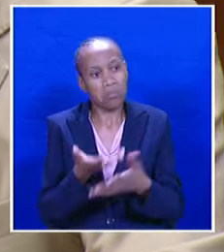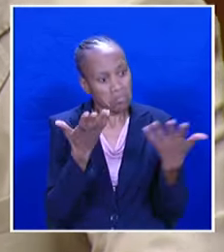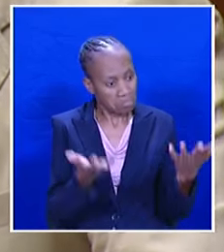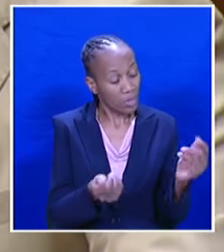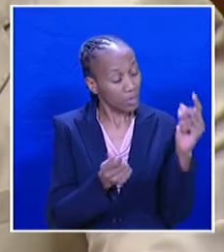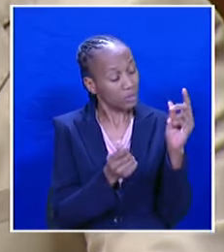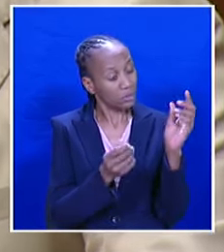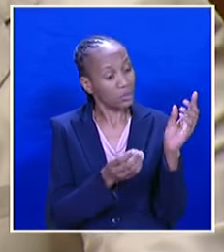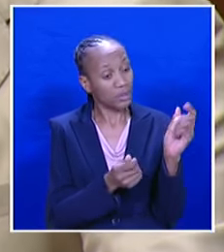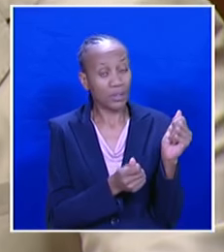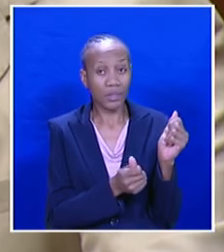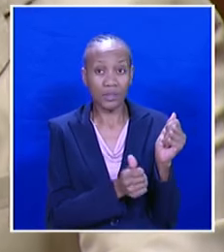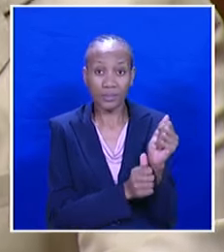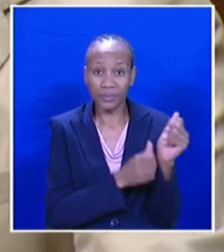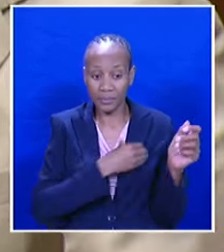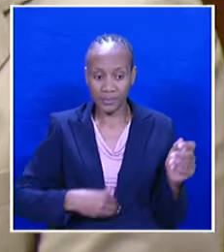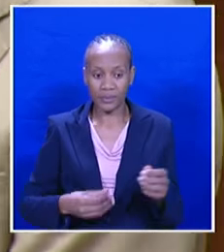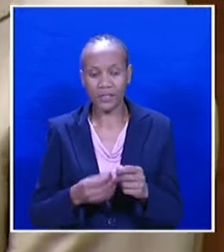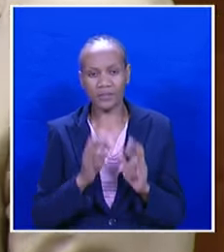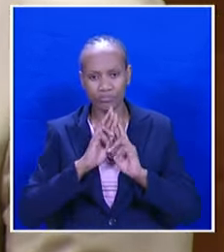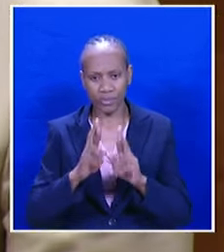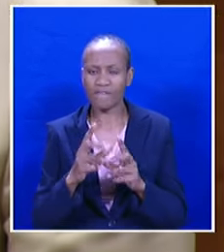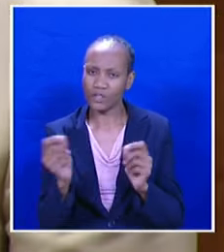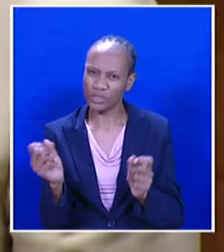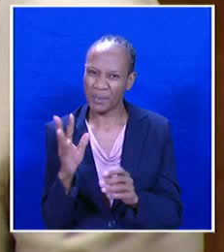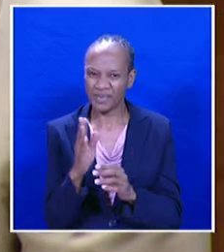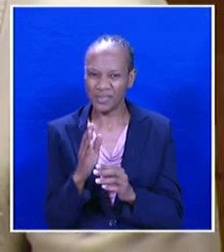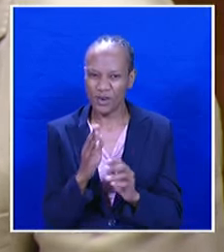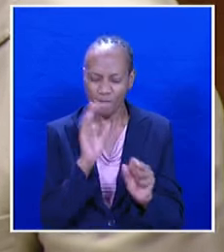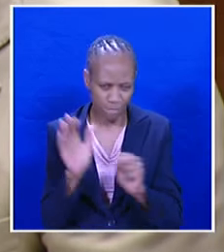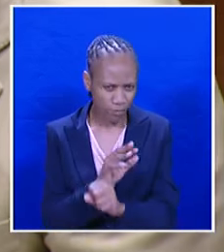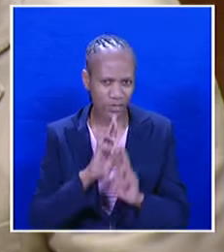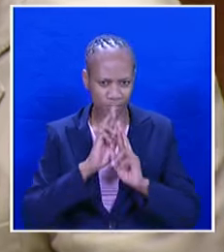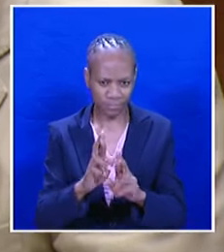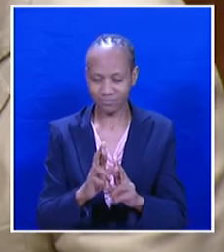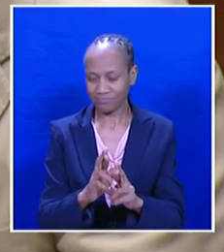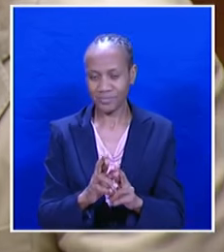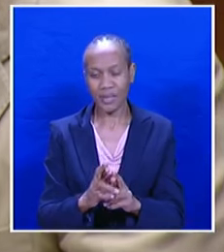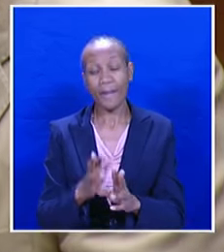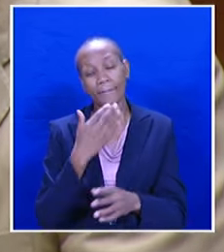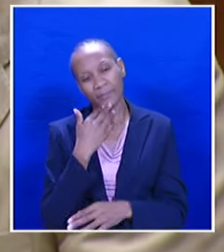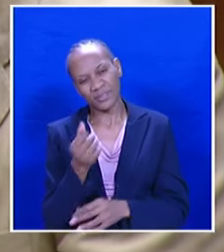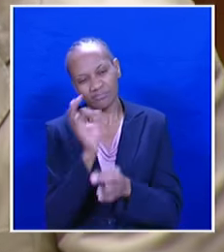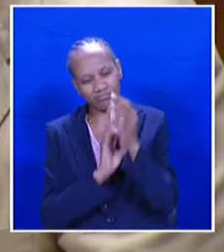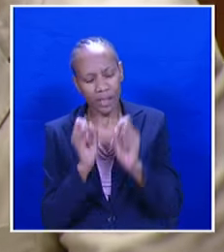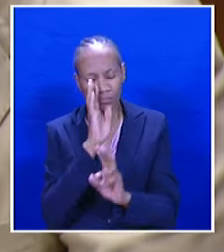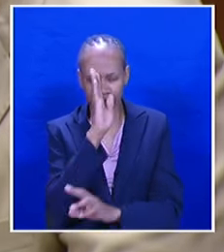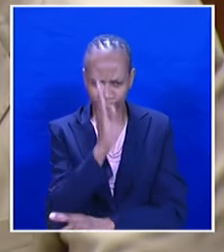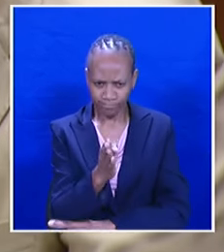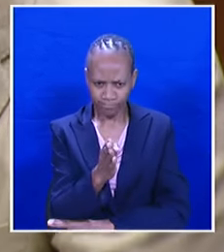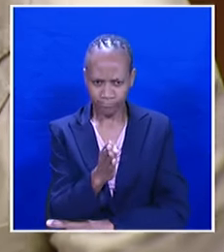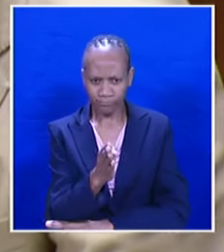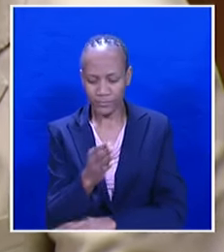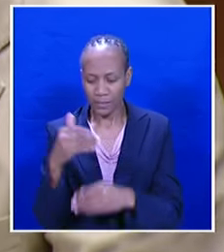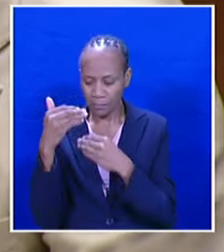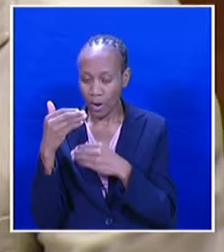this, but it's indirectly. I would like to know the direct one, if the short-term job creation programs that